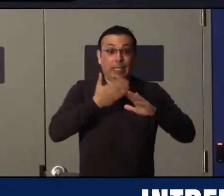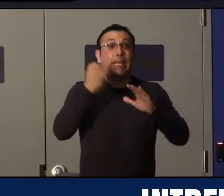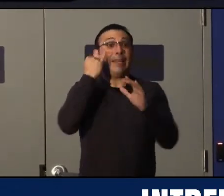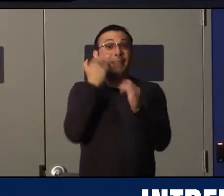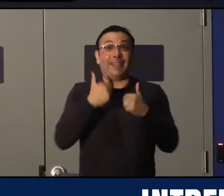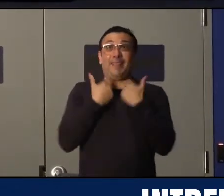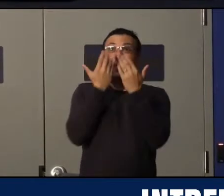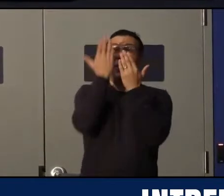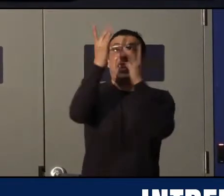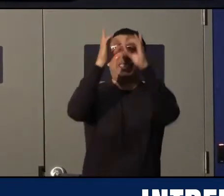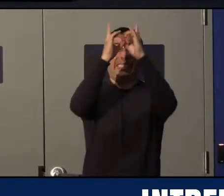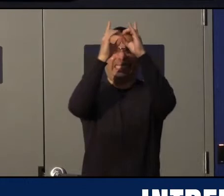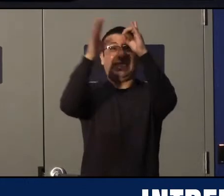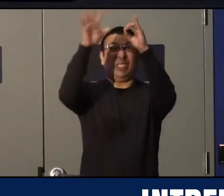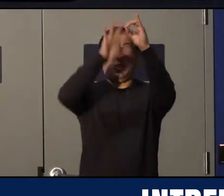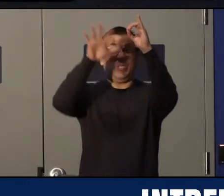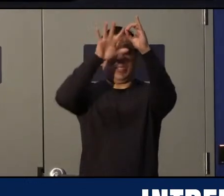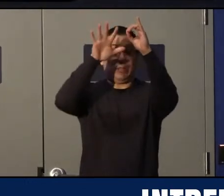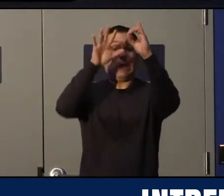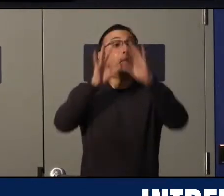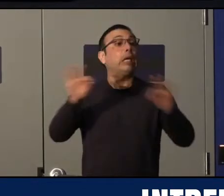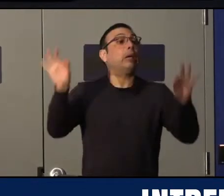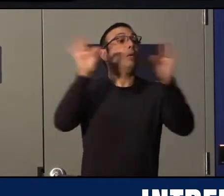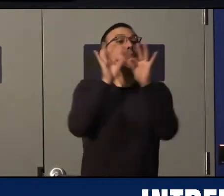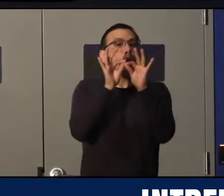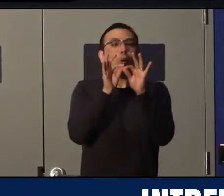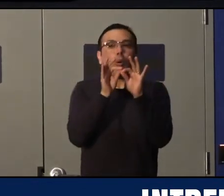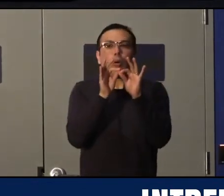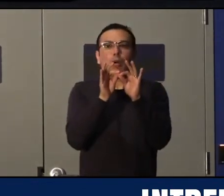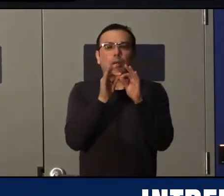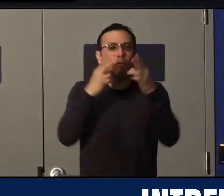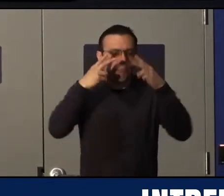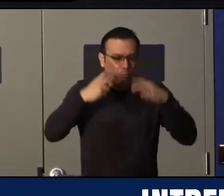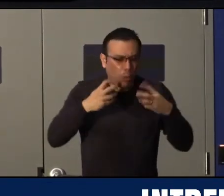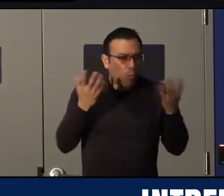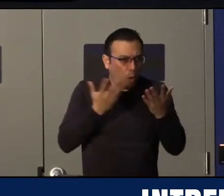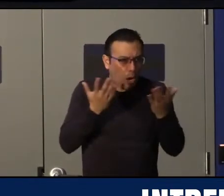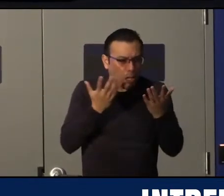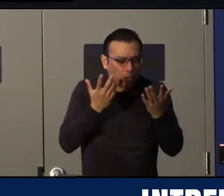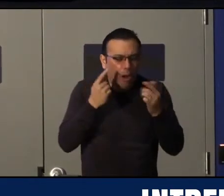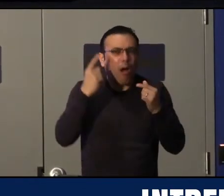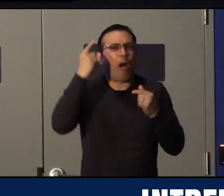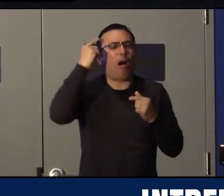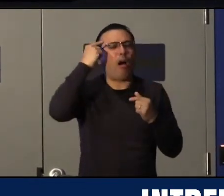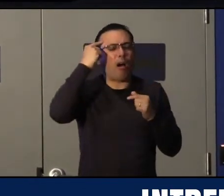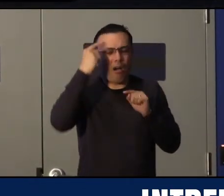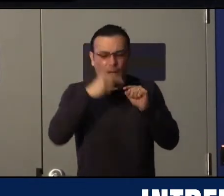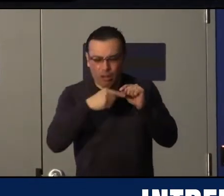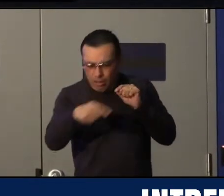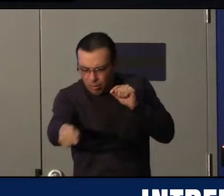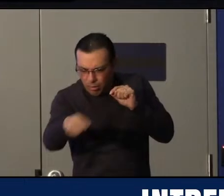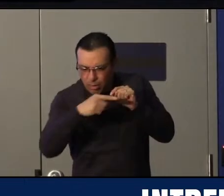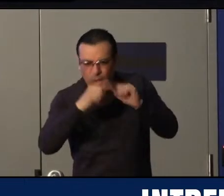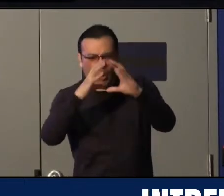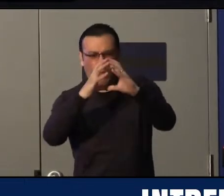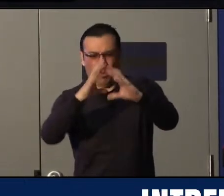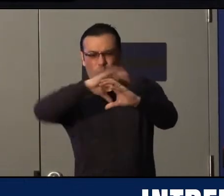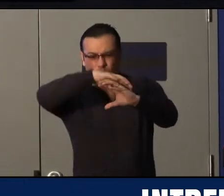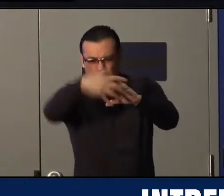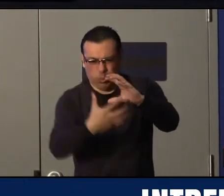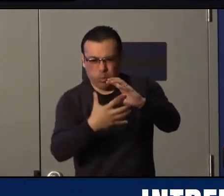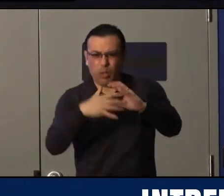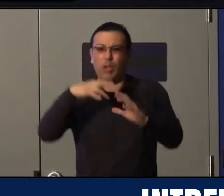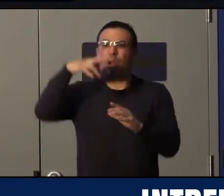depends on staying acutely aware of the health and well-being of our atmosphere, of our spaceship, and of all